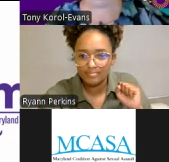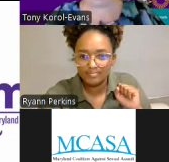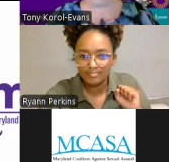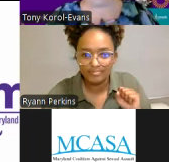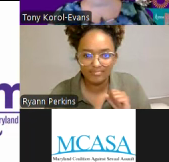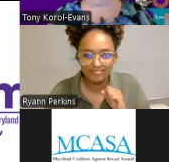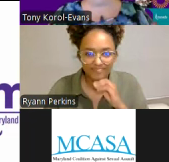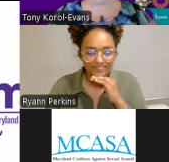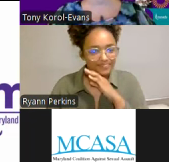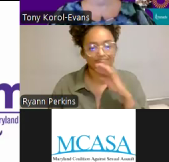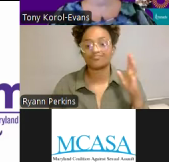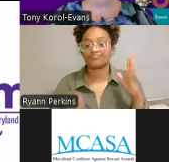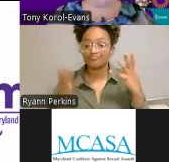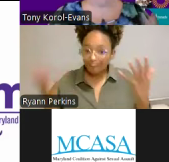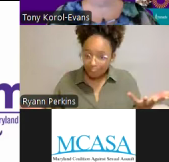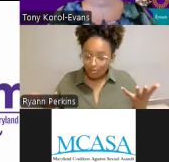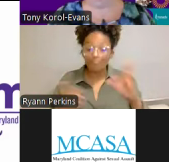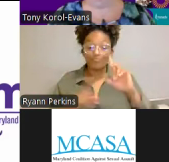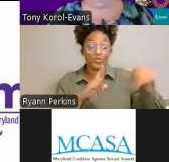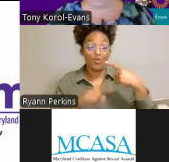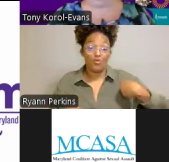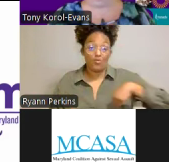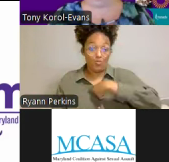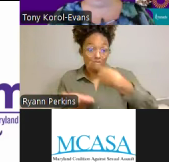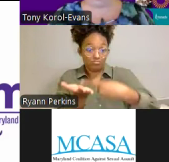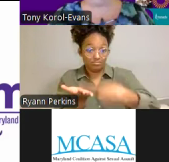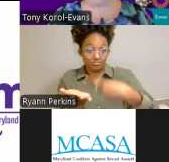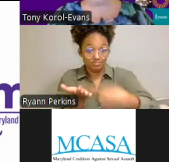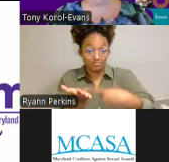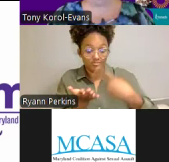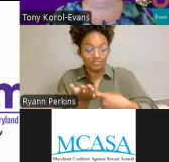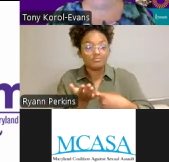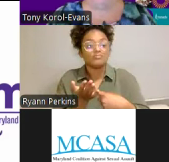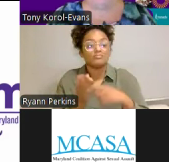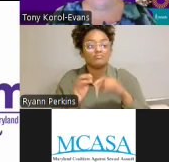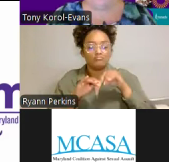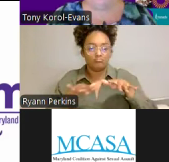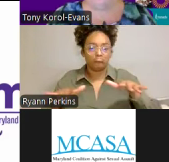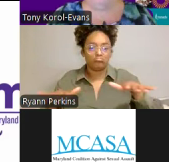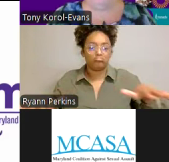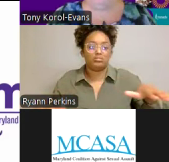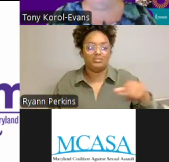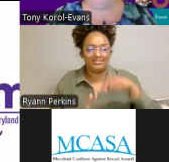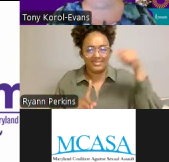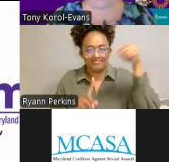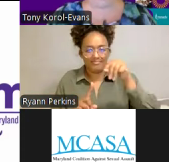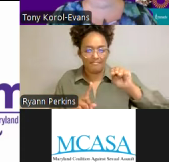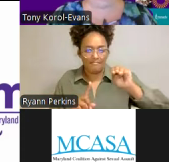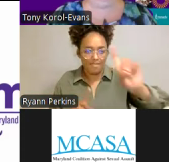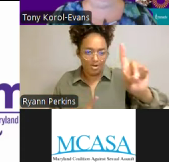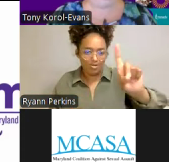we are talking about prevalence, let's talk about Maryland specifically. We're going to talk a little bit